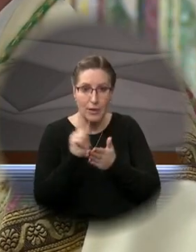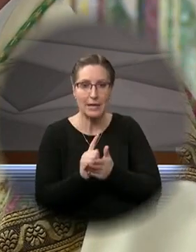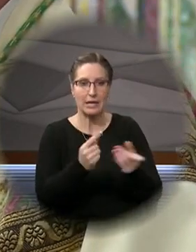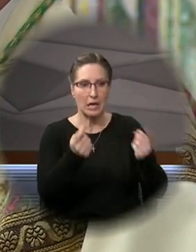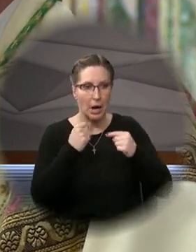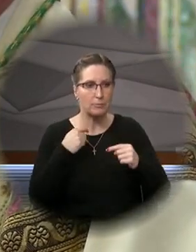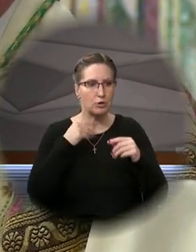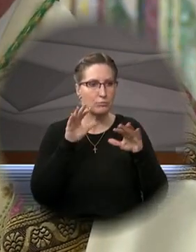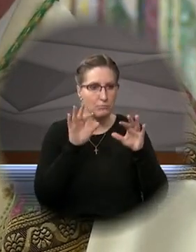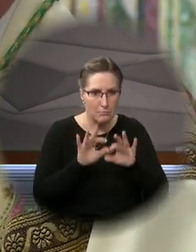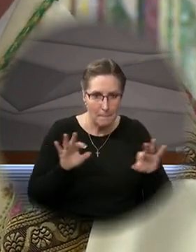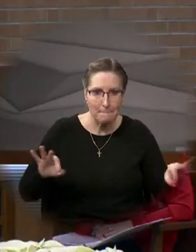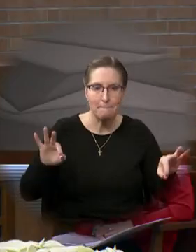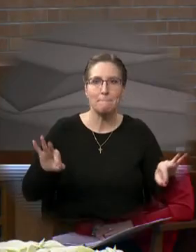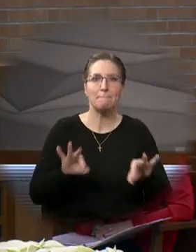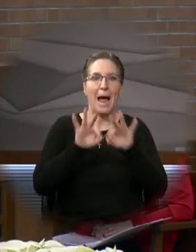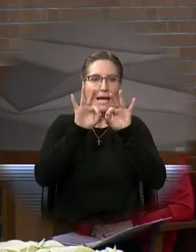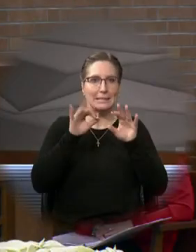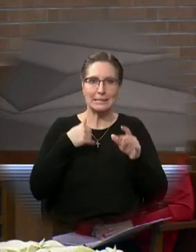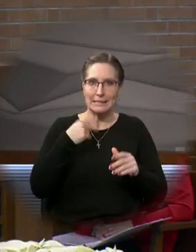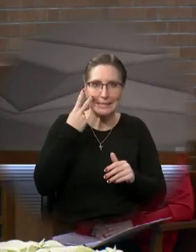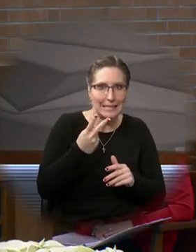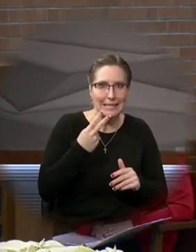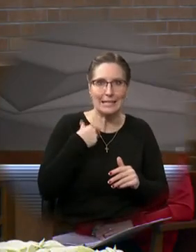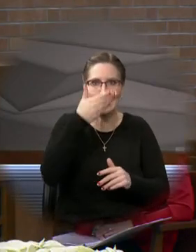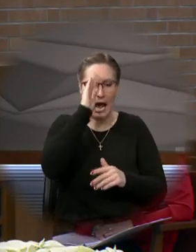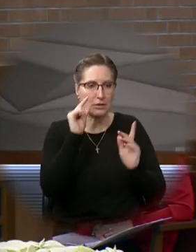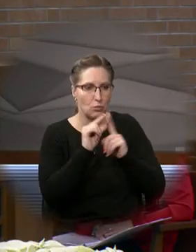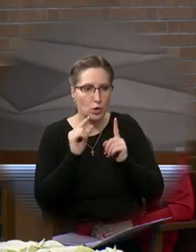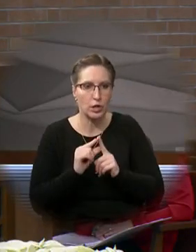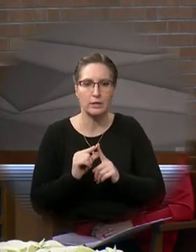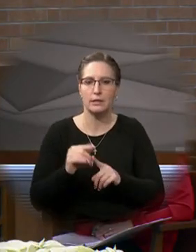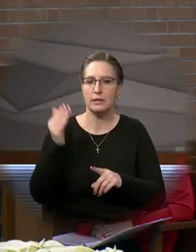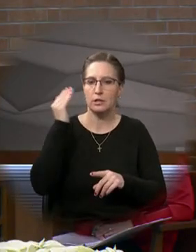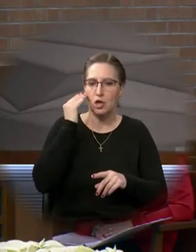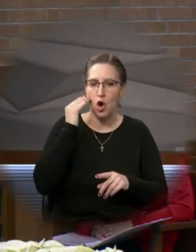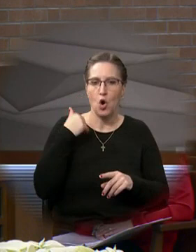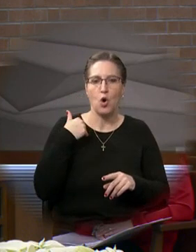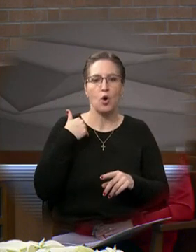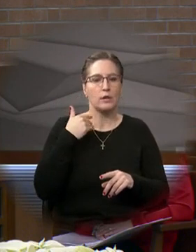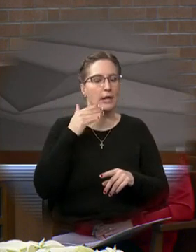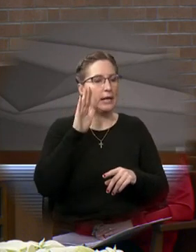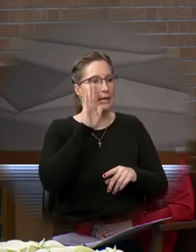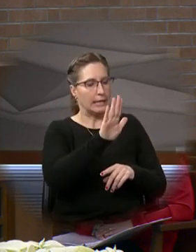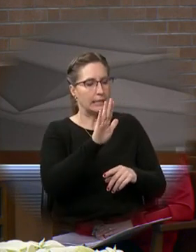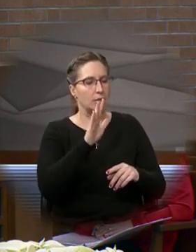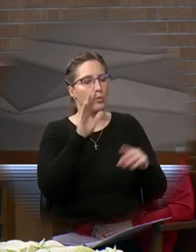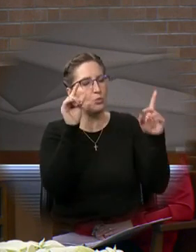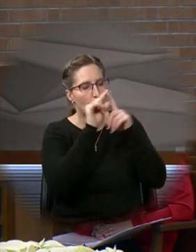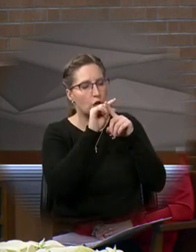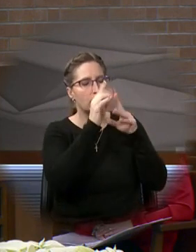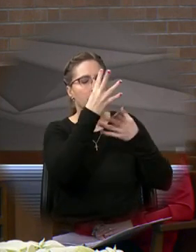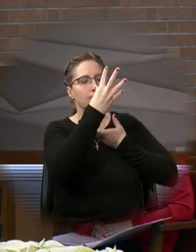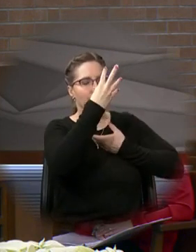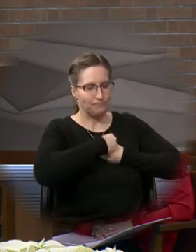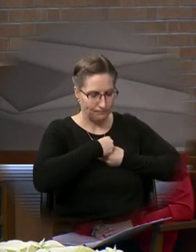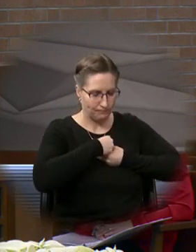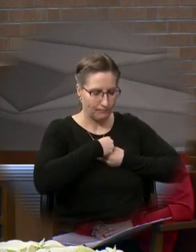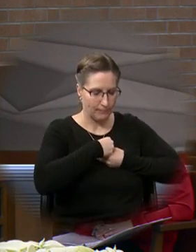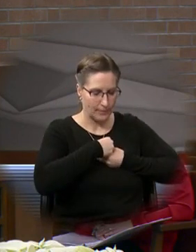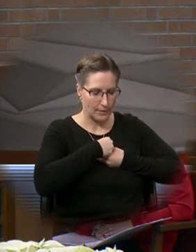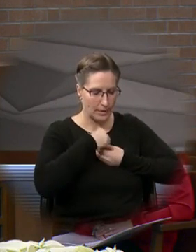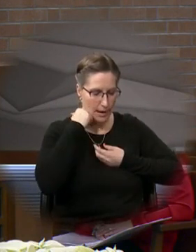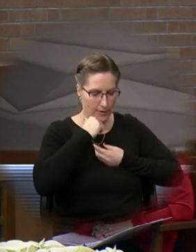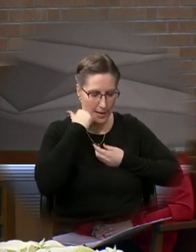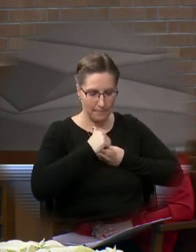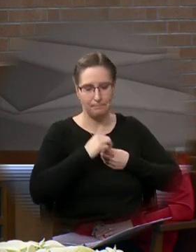be members of the church, to know that through sanctifying grace, the Lord dwells in our hearts.